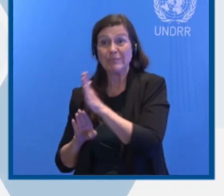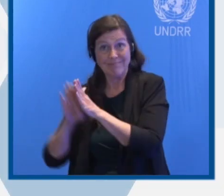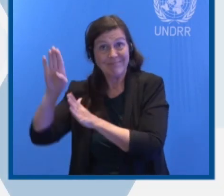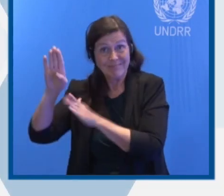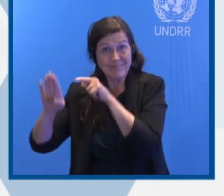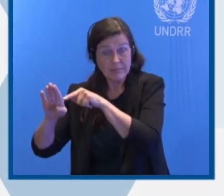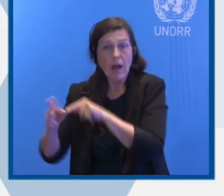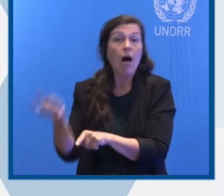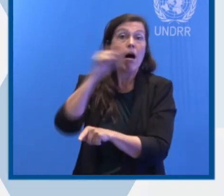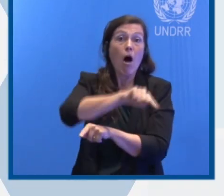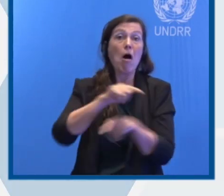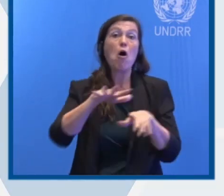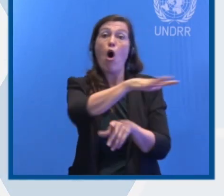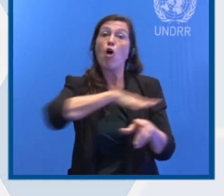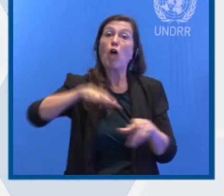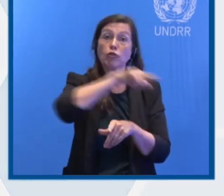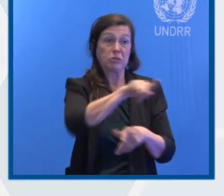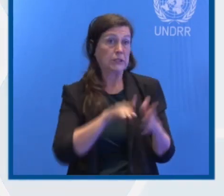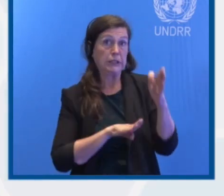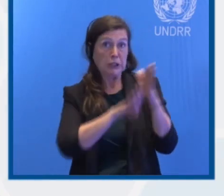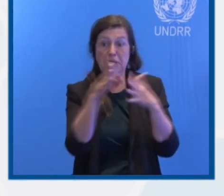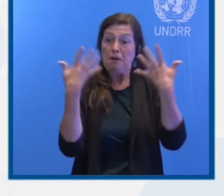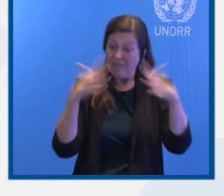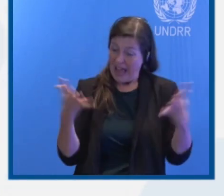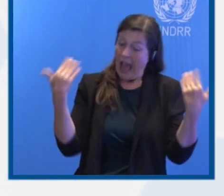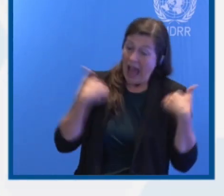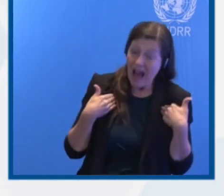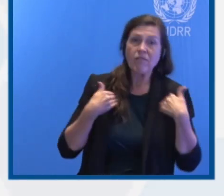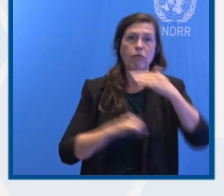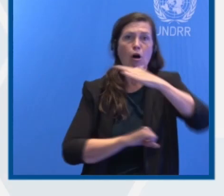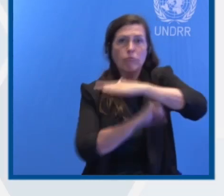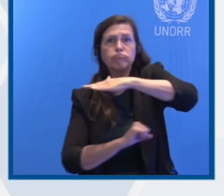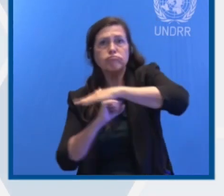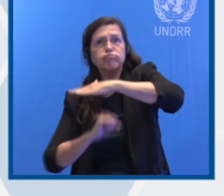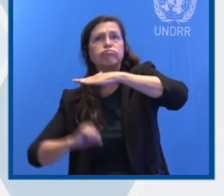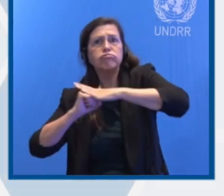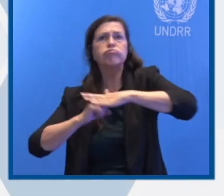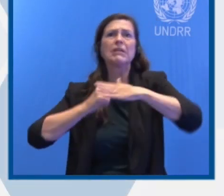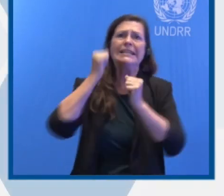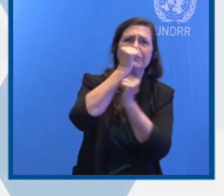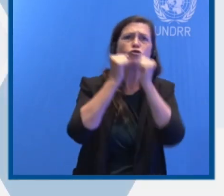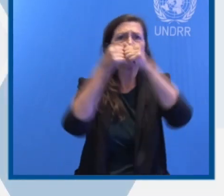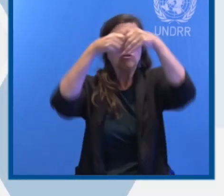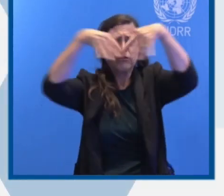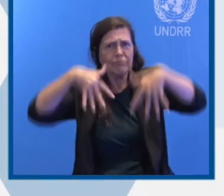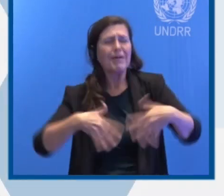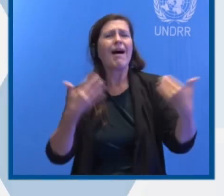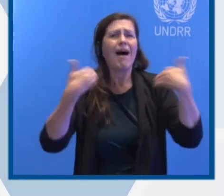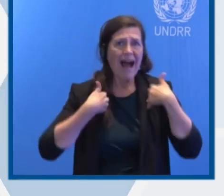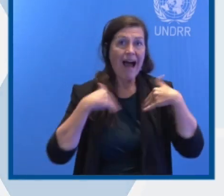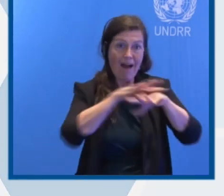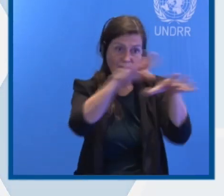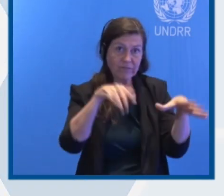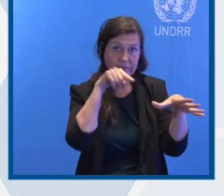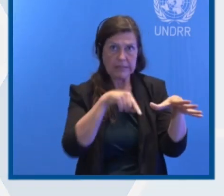countries where advanced economies, where infrastructure is completing its life cycle and needs to be replaced. So it's